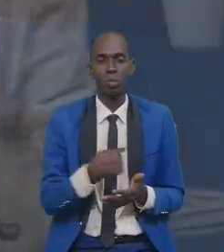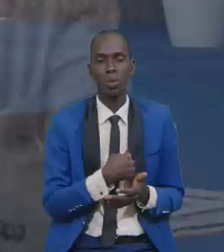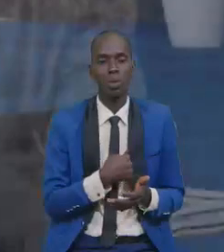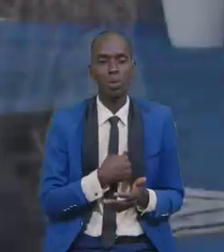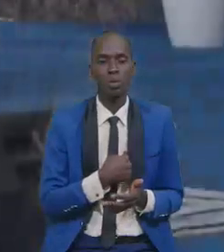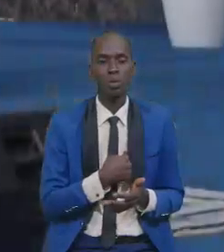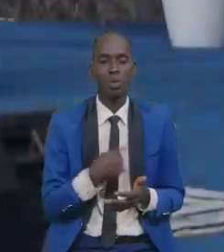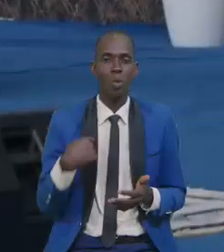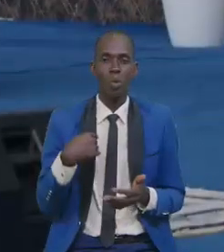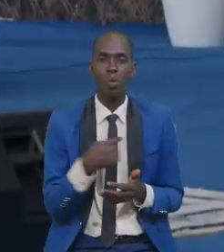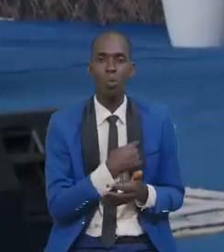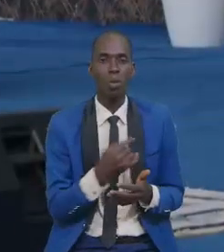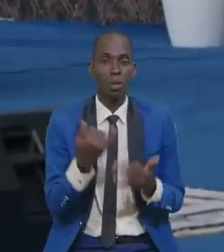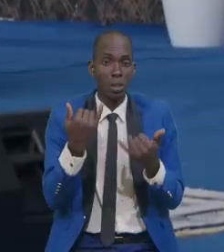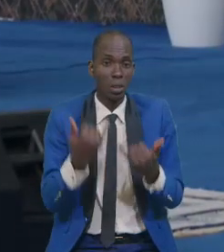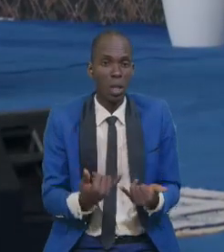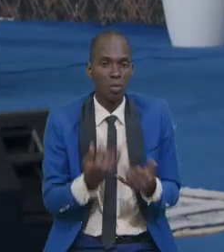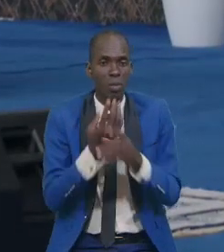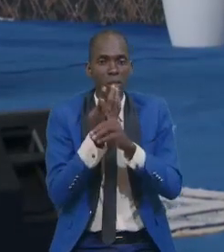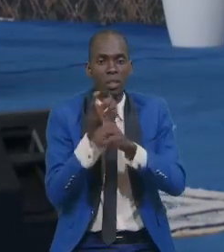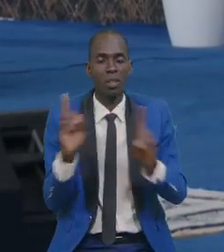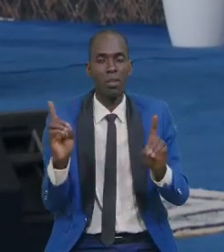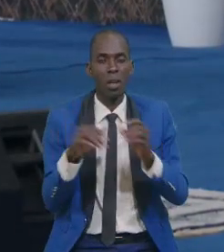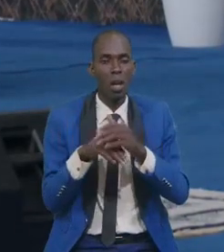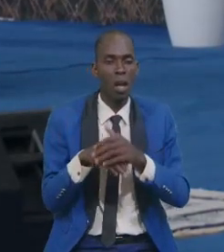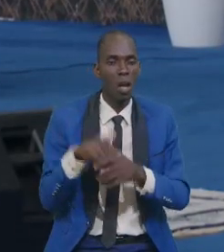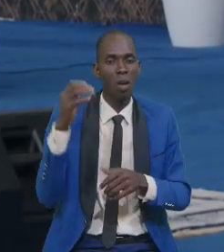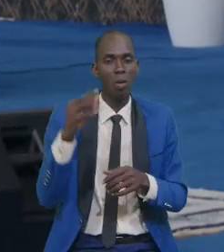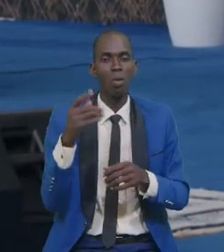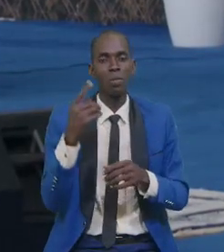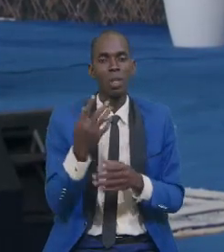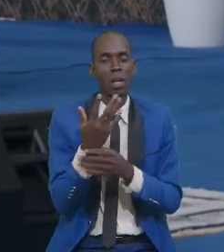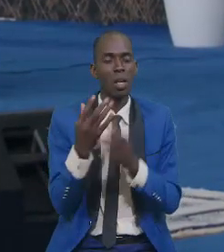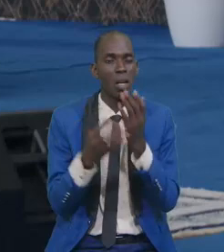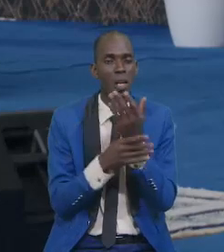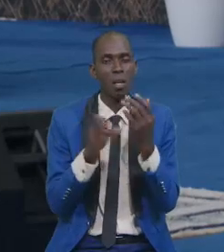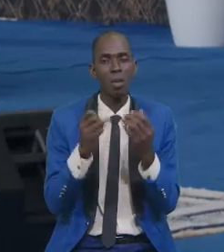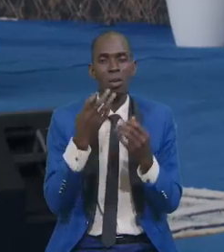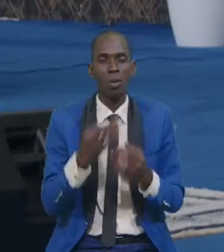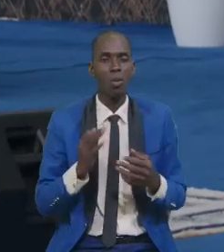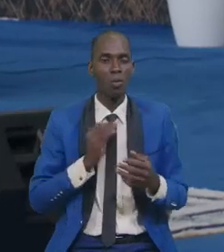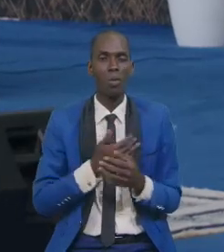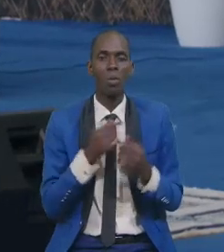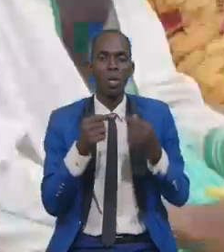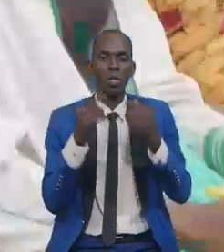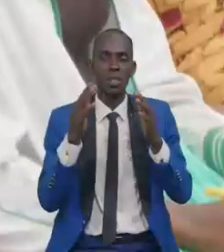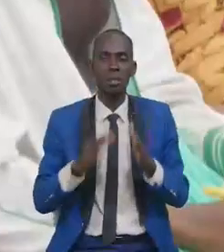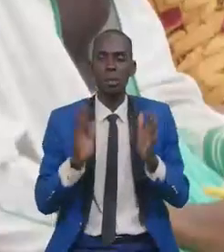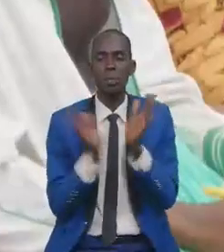being delivered out of the hands of our enemies, praise the